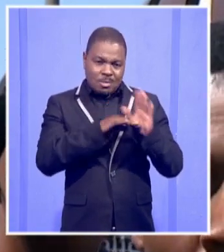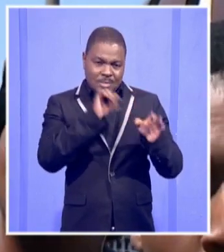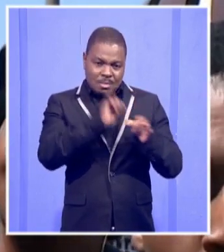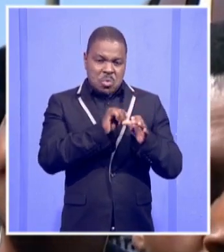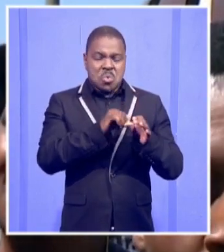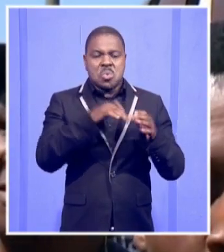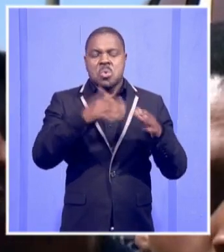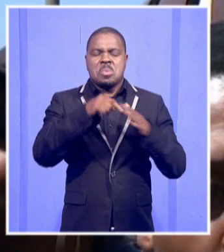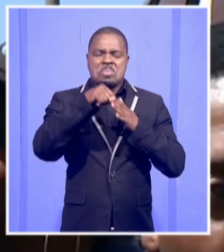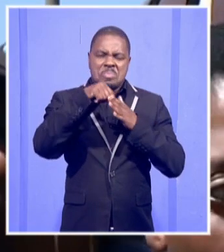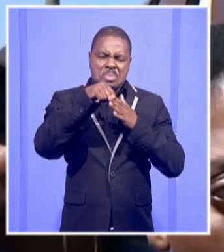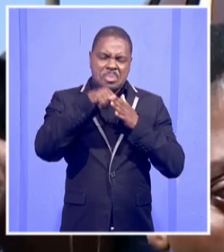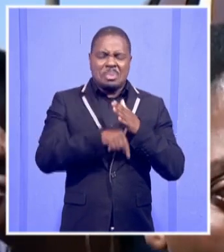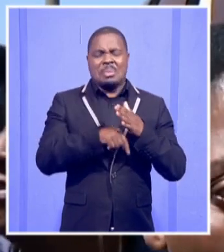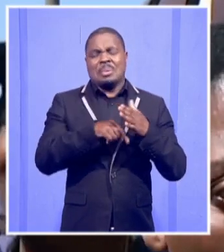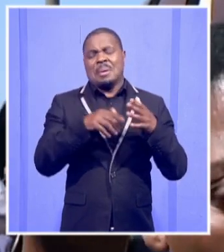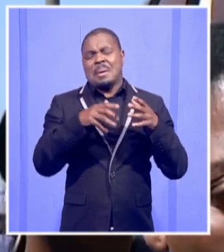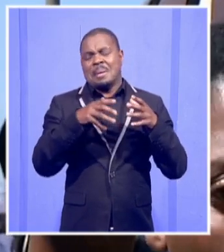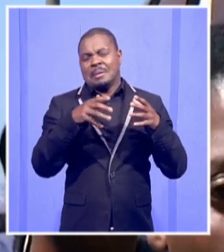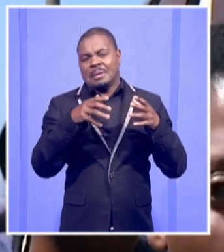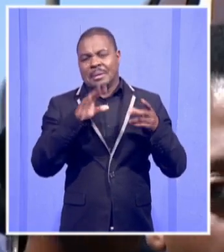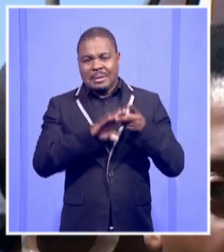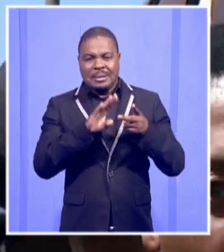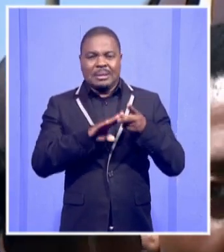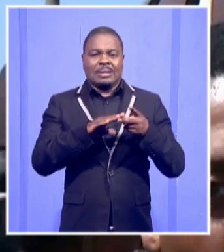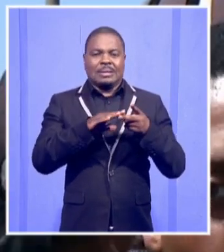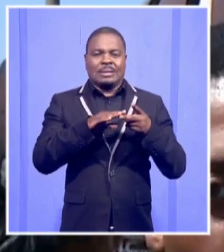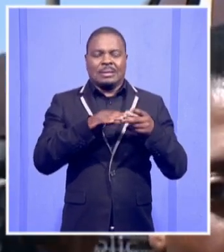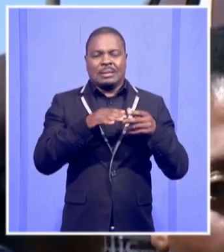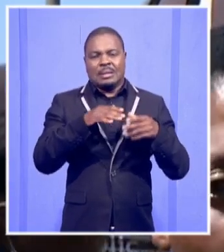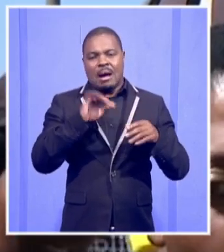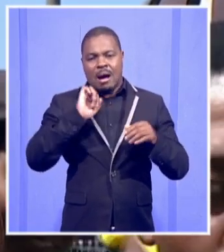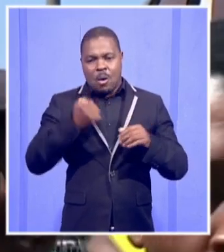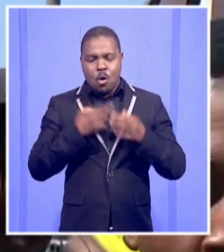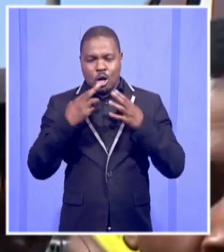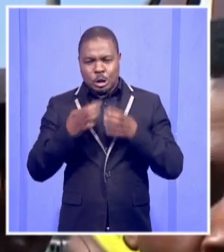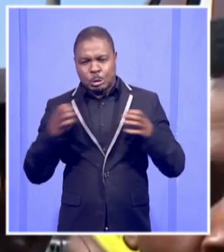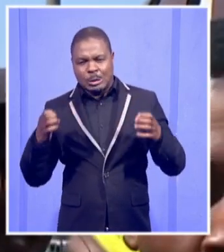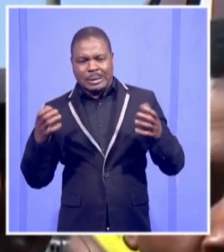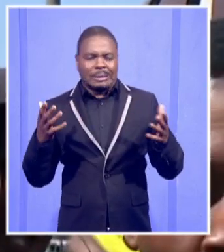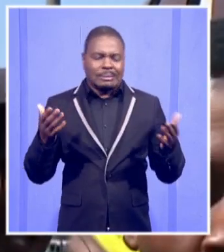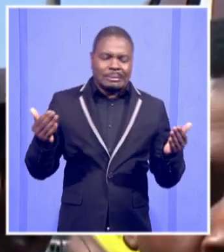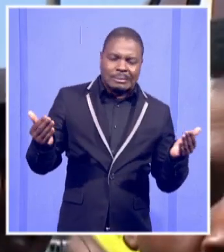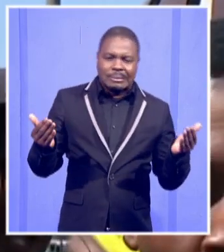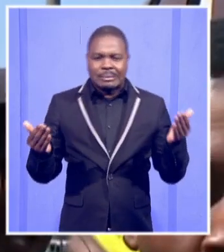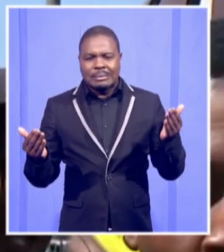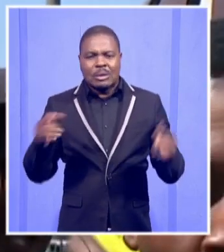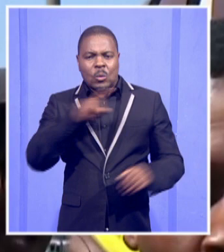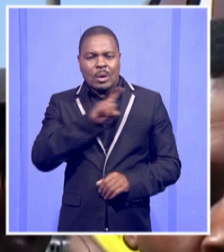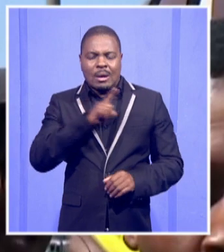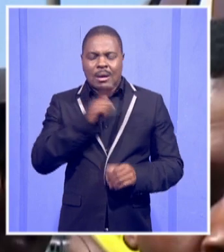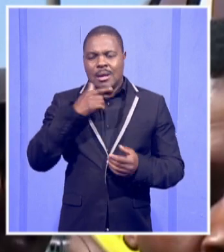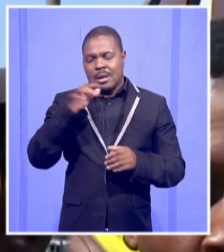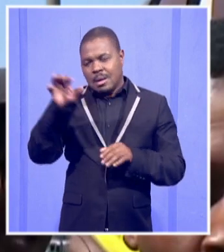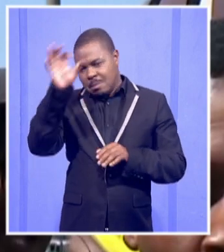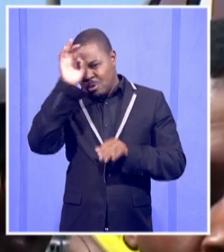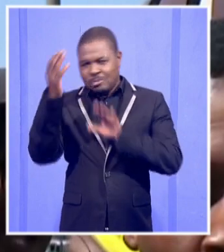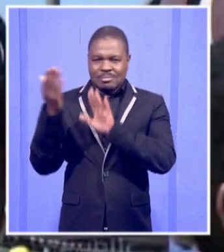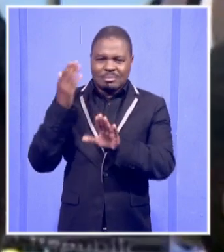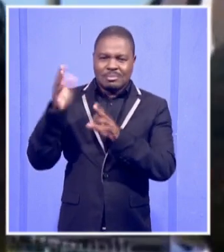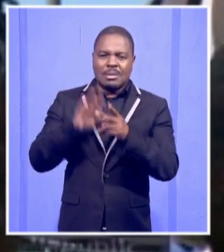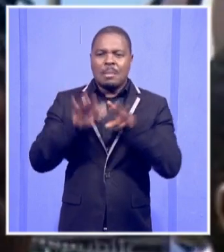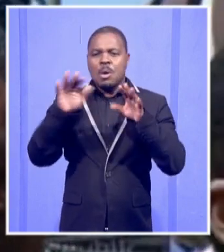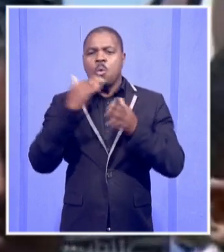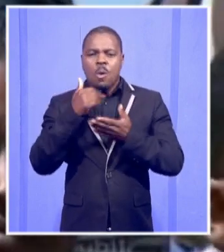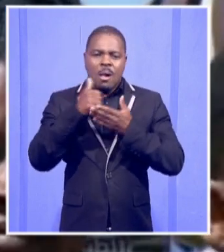intense. Obviously, it has also stretched our resources in terms of traffic officers, in terms of people who must assist that